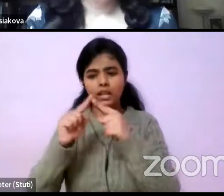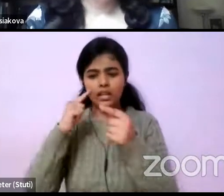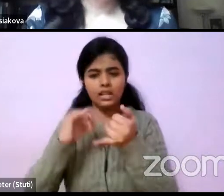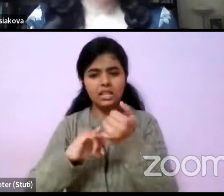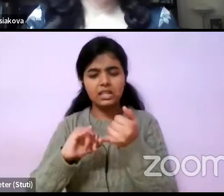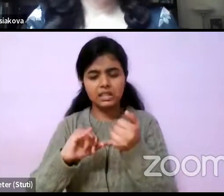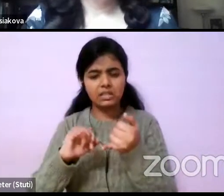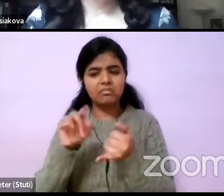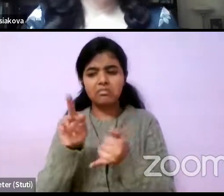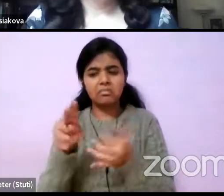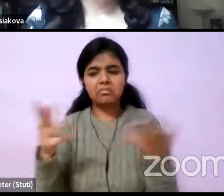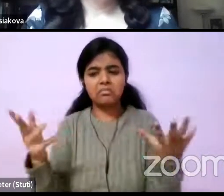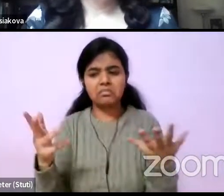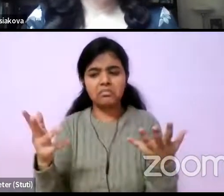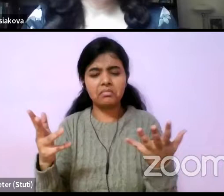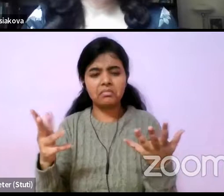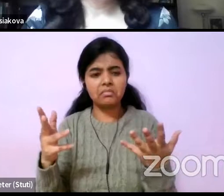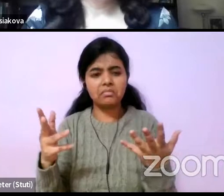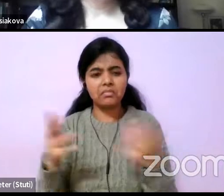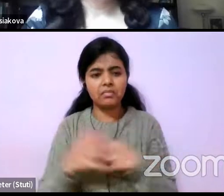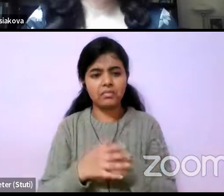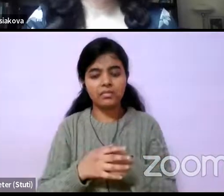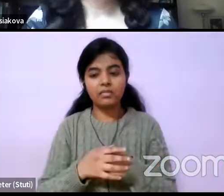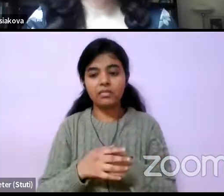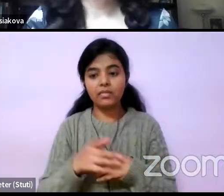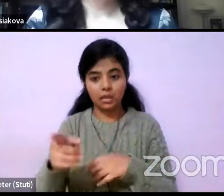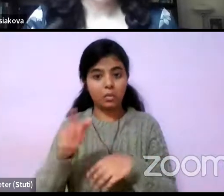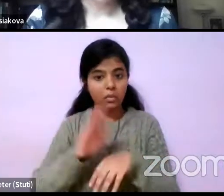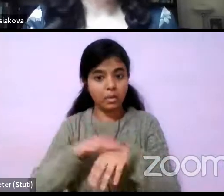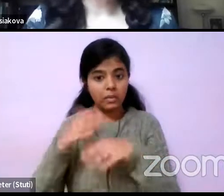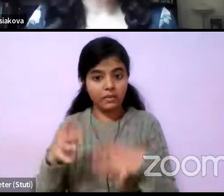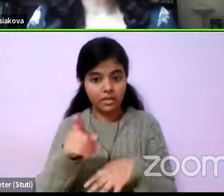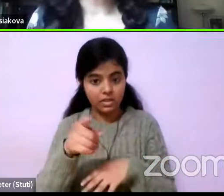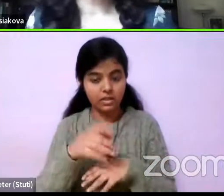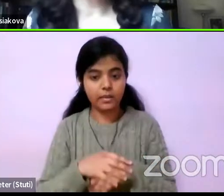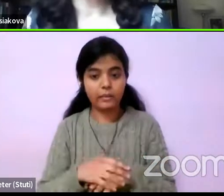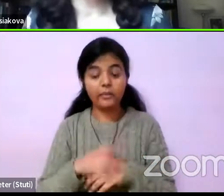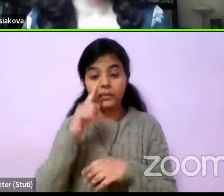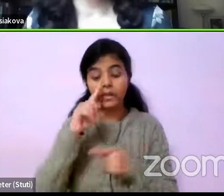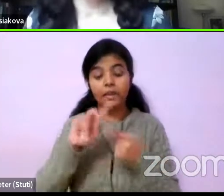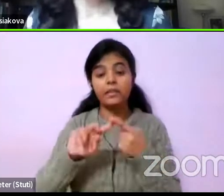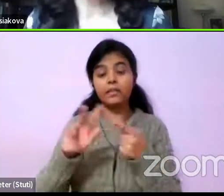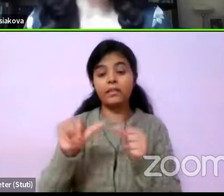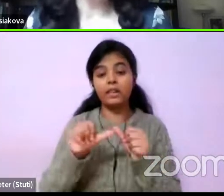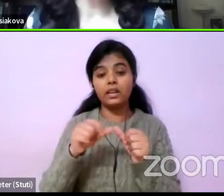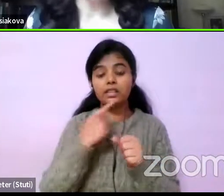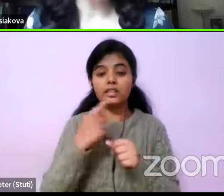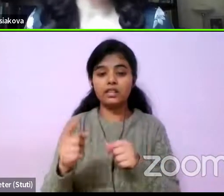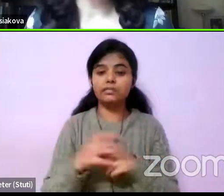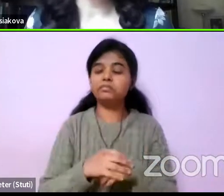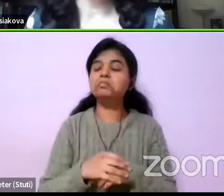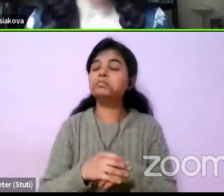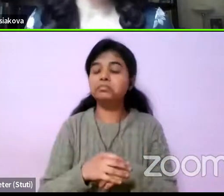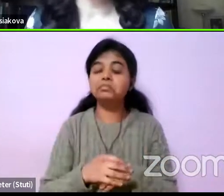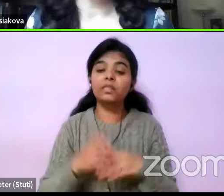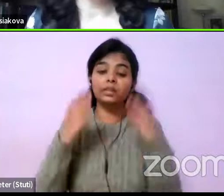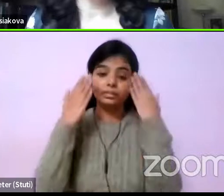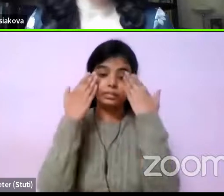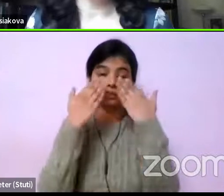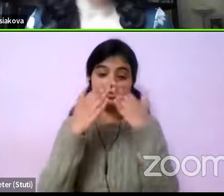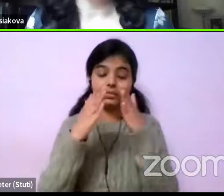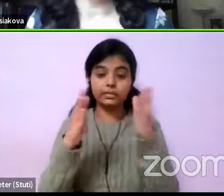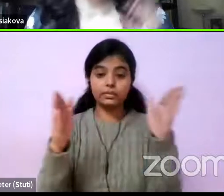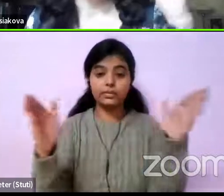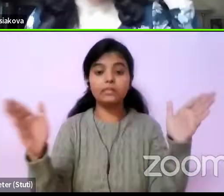do you have any experience of this? Yeah, so very broadly said, medical humanities